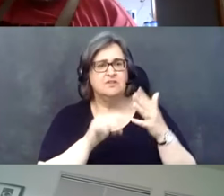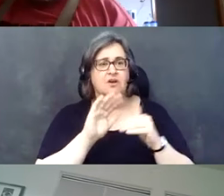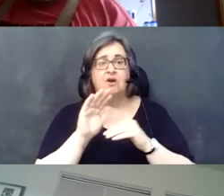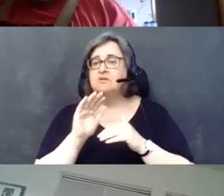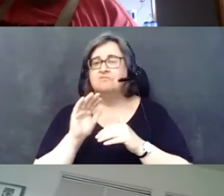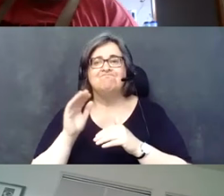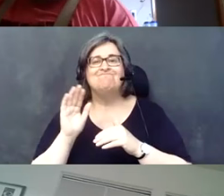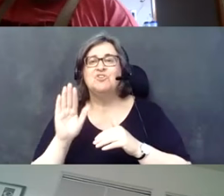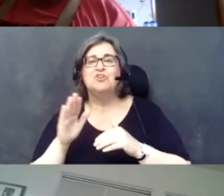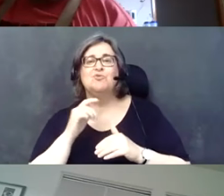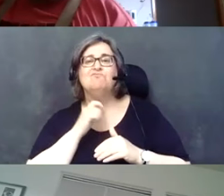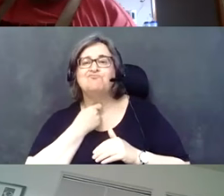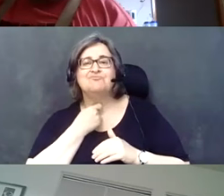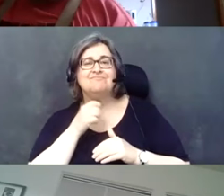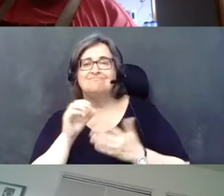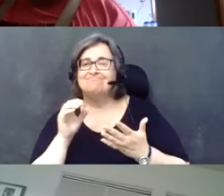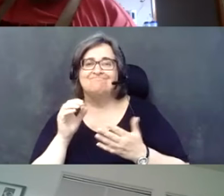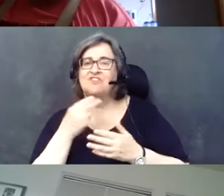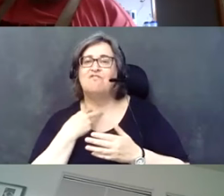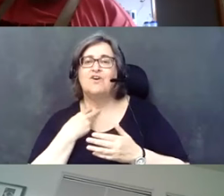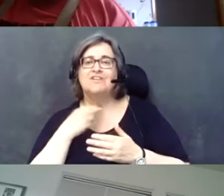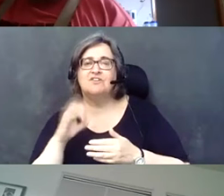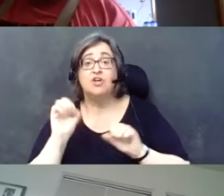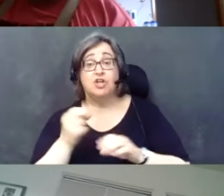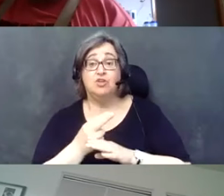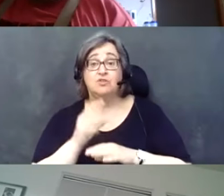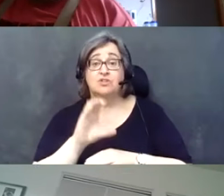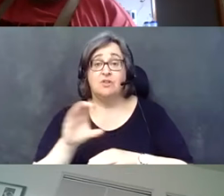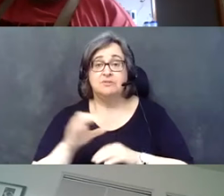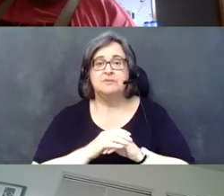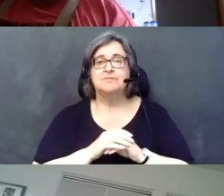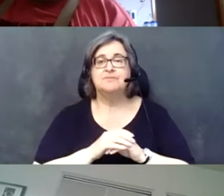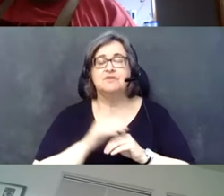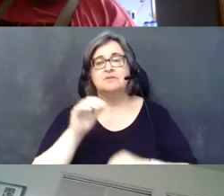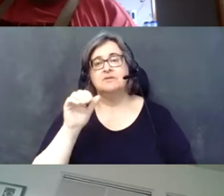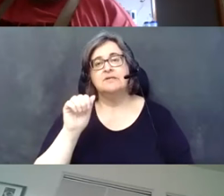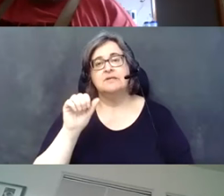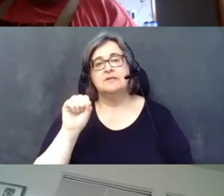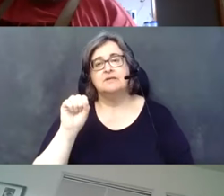are muted. You can turn on closed captions. The